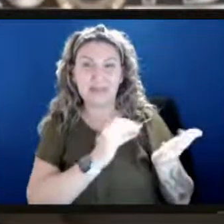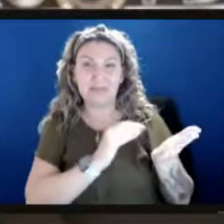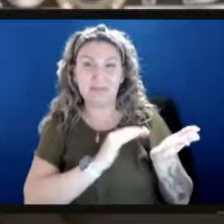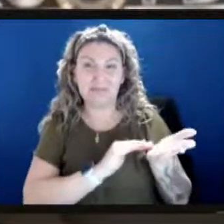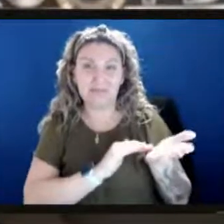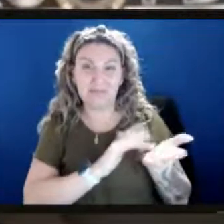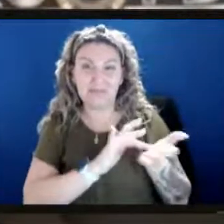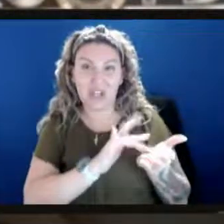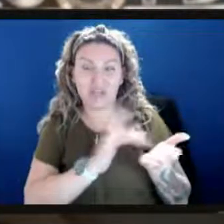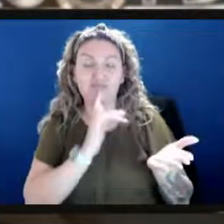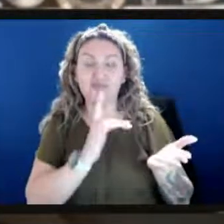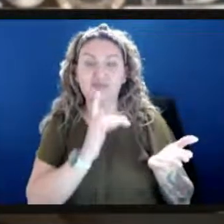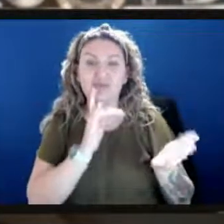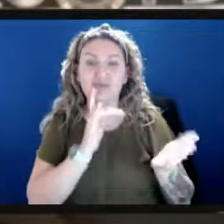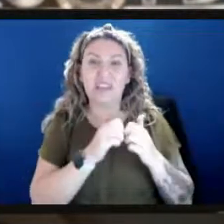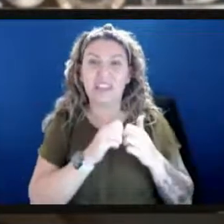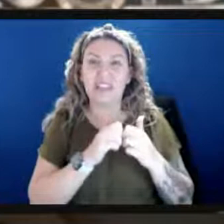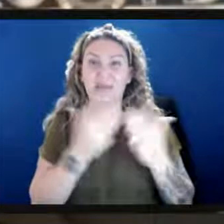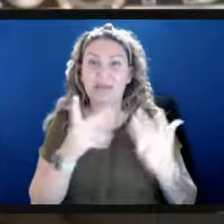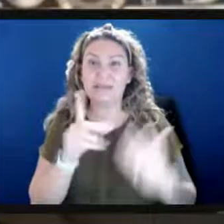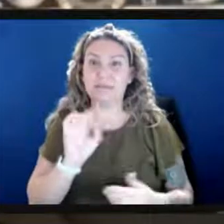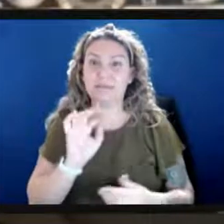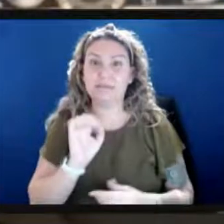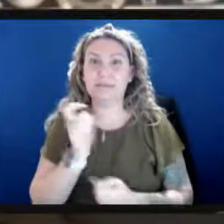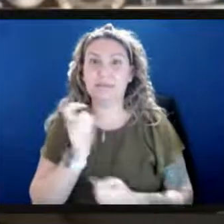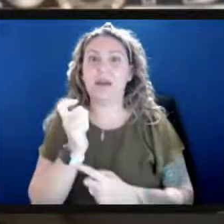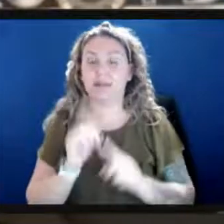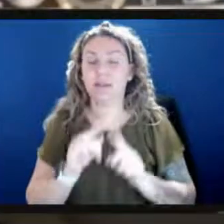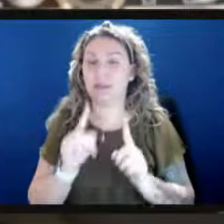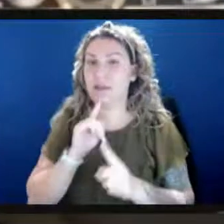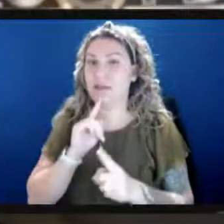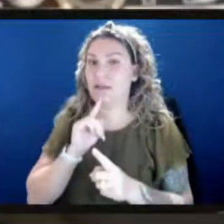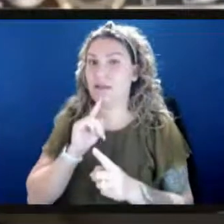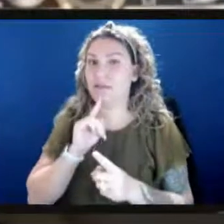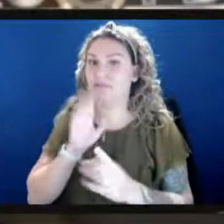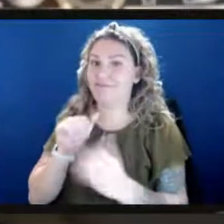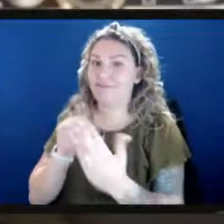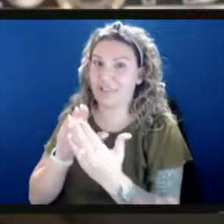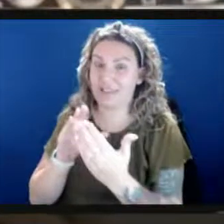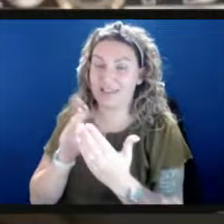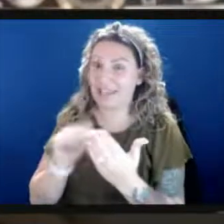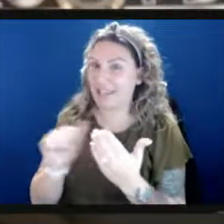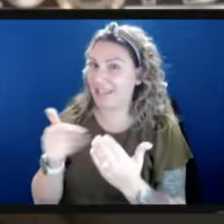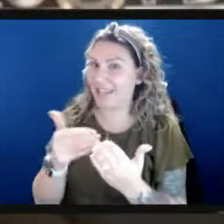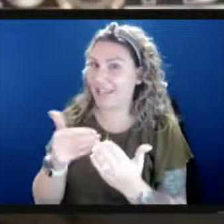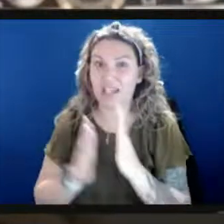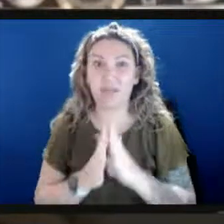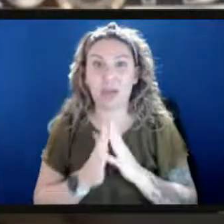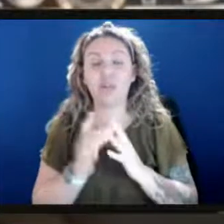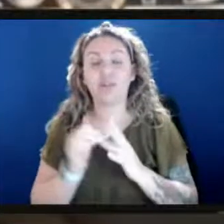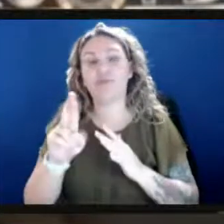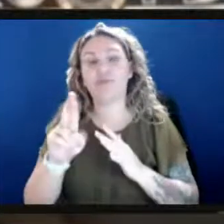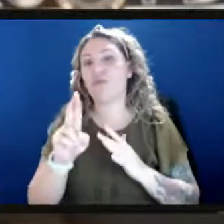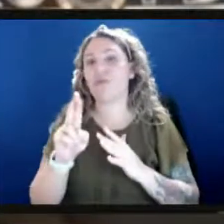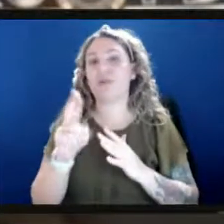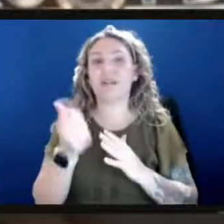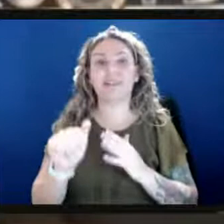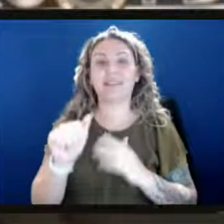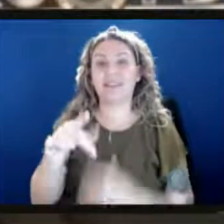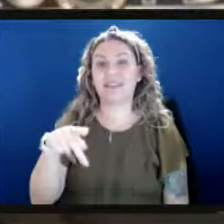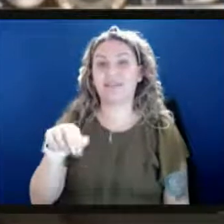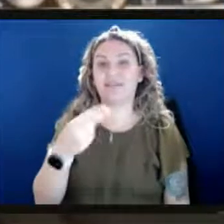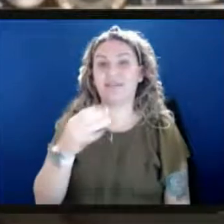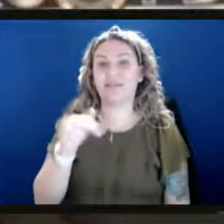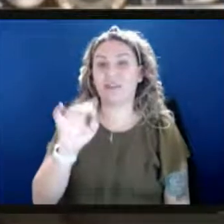But I do know that whenever we encounter something that could potentially have any powder or any fentanyl associated with it, we take